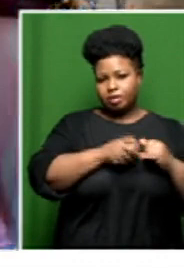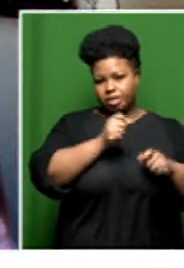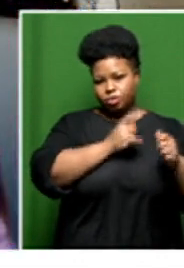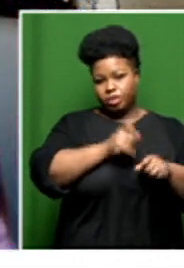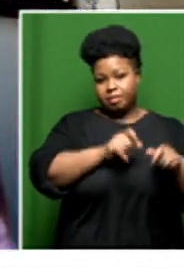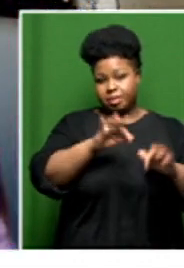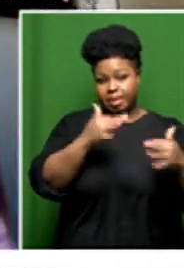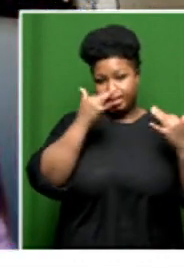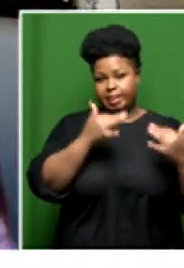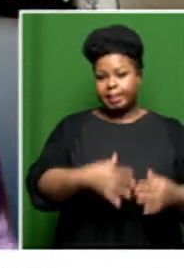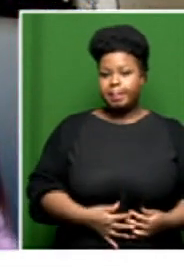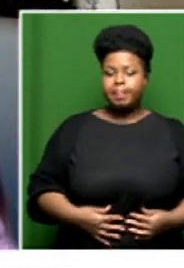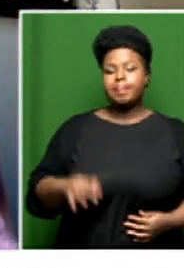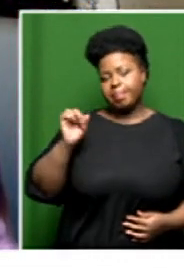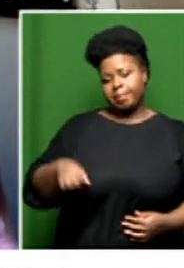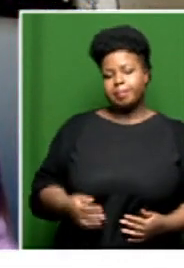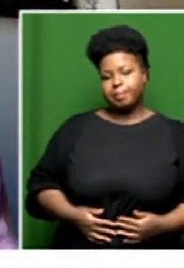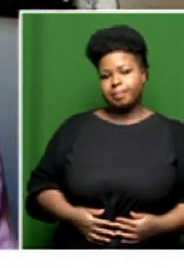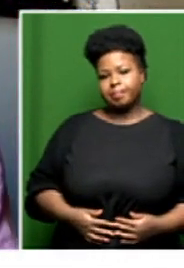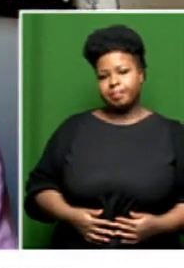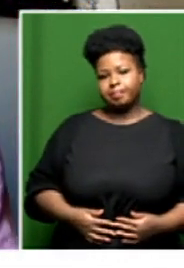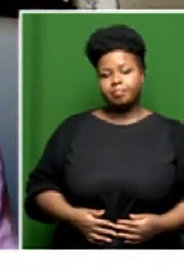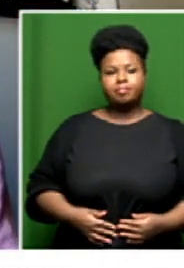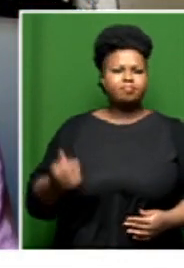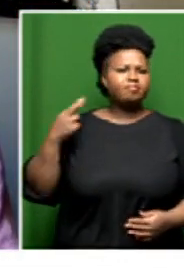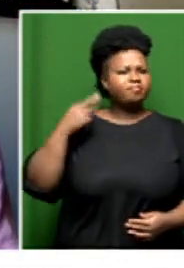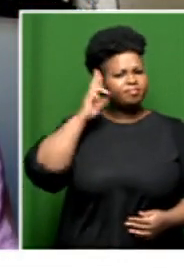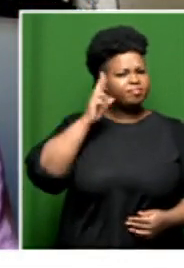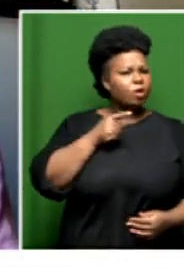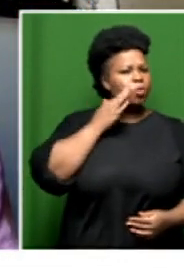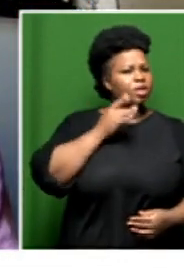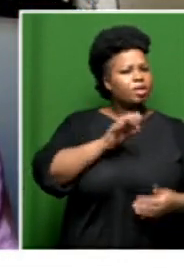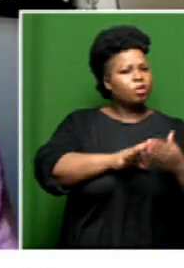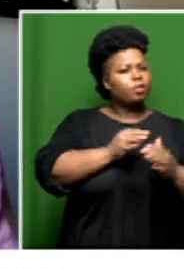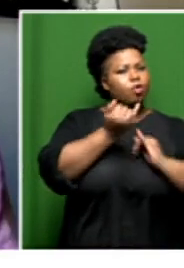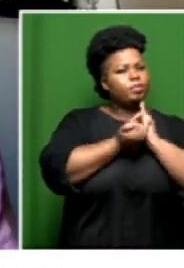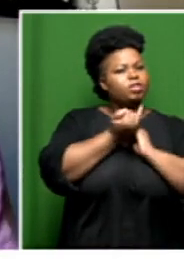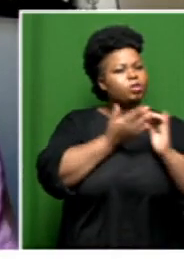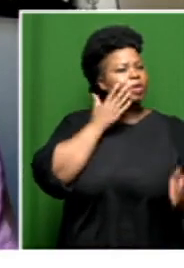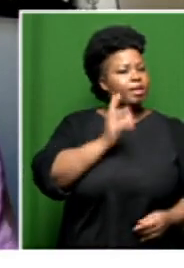the crowd, hey? Yes. Okay. Remind us again of when the competition is, Shanny.